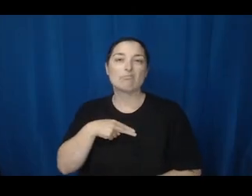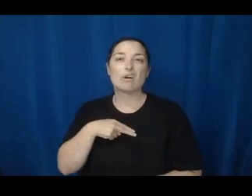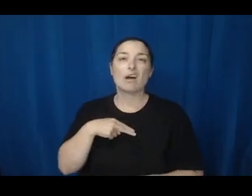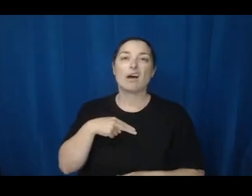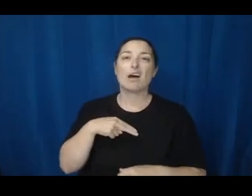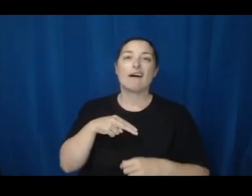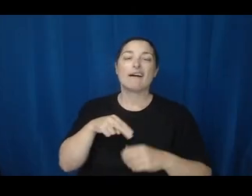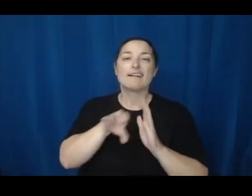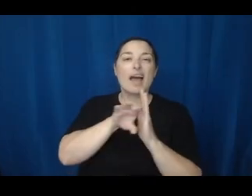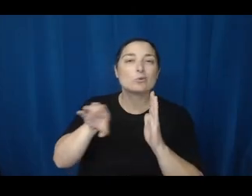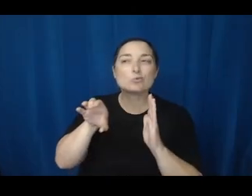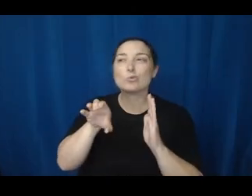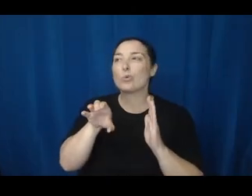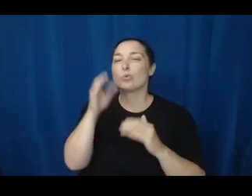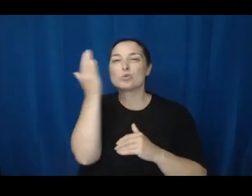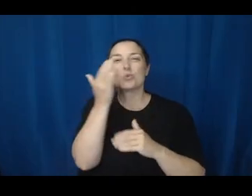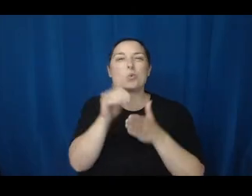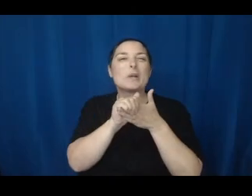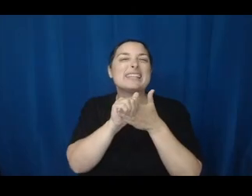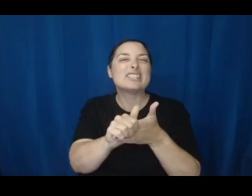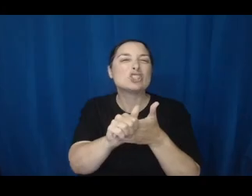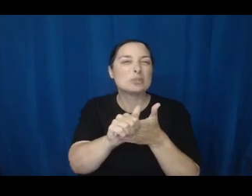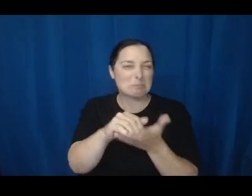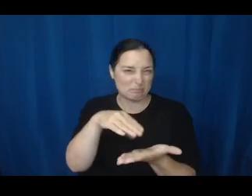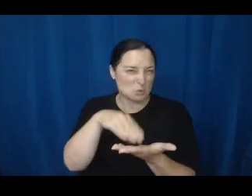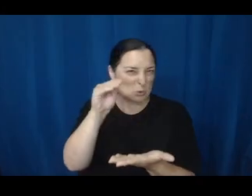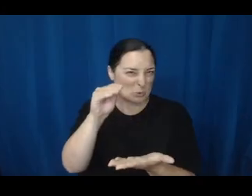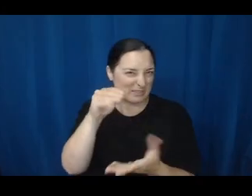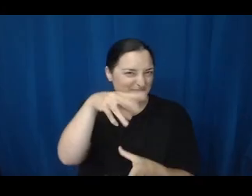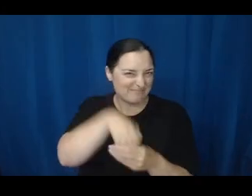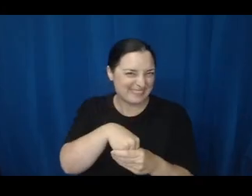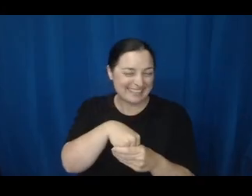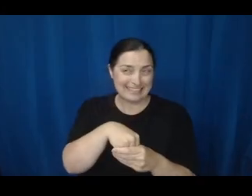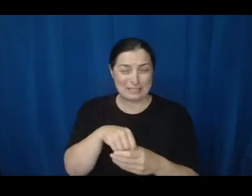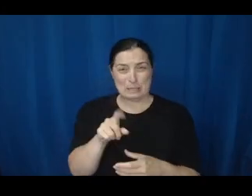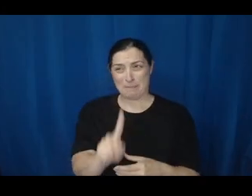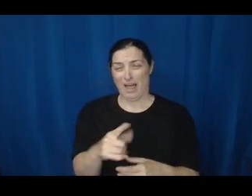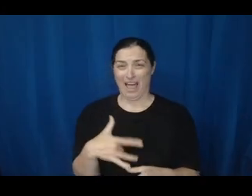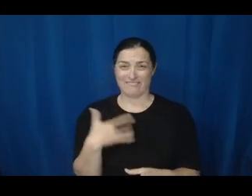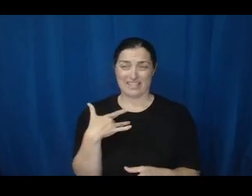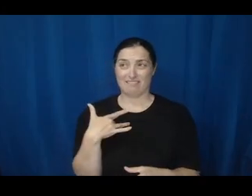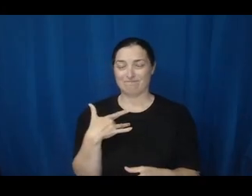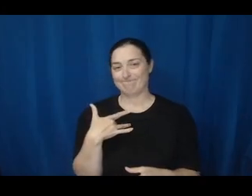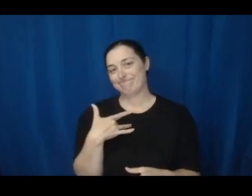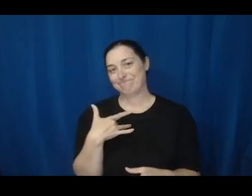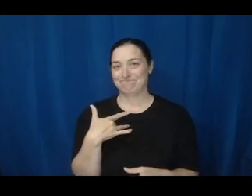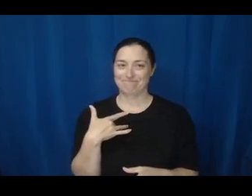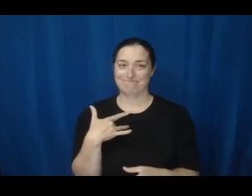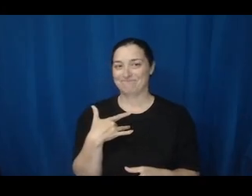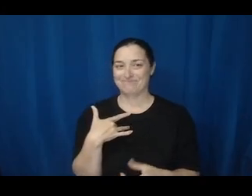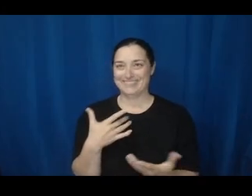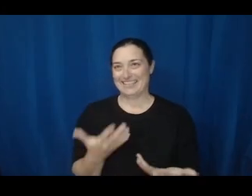but I feel like that only goes so far. And like you said, I feel like sometimes they're just listening